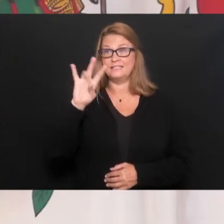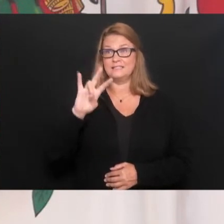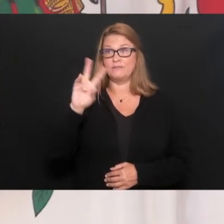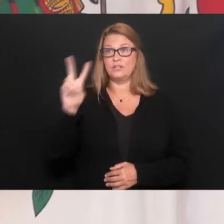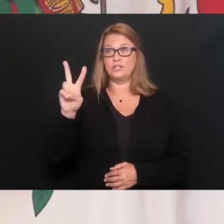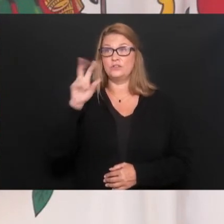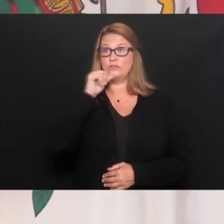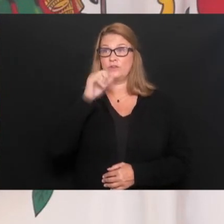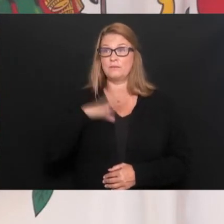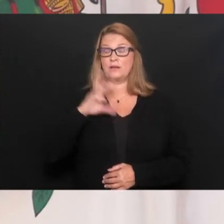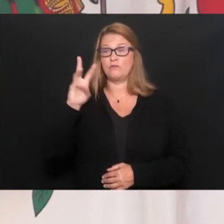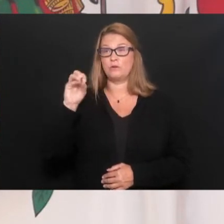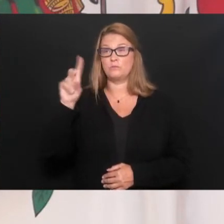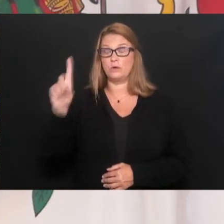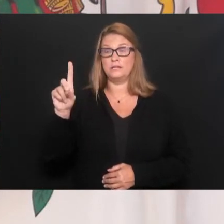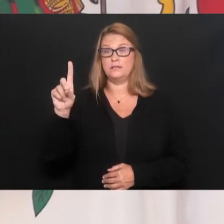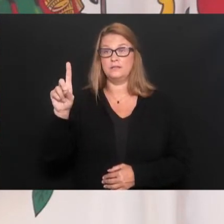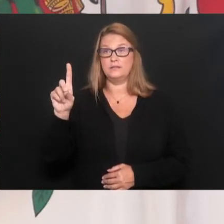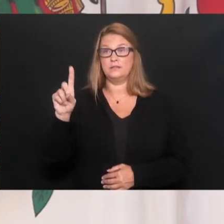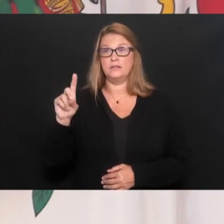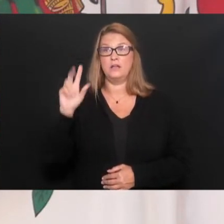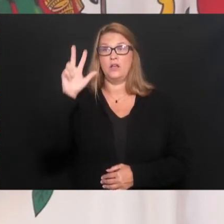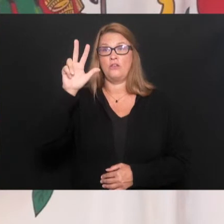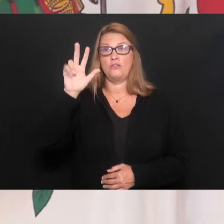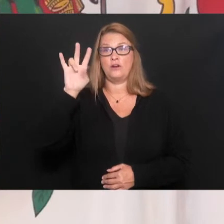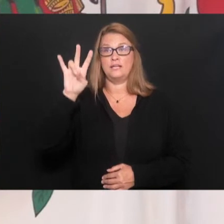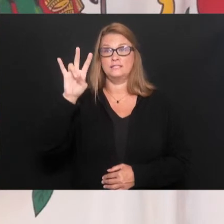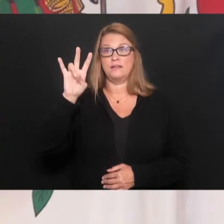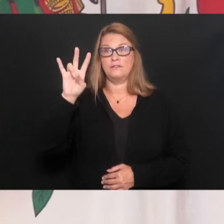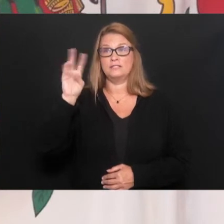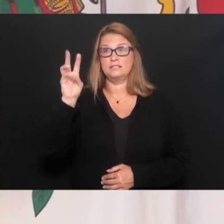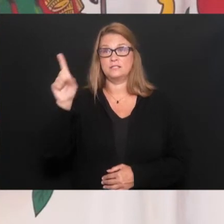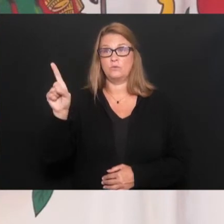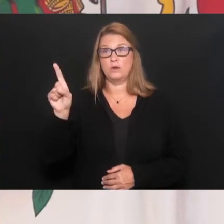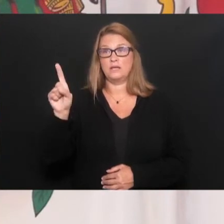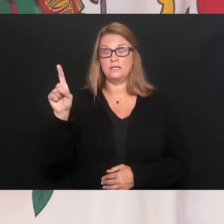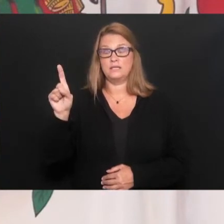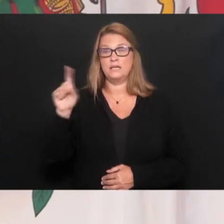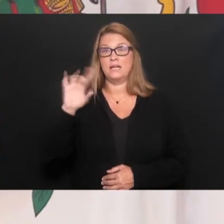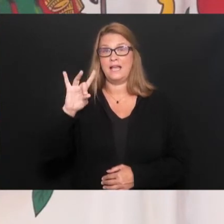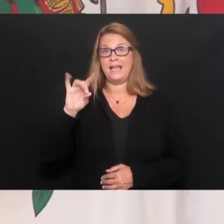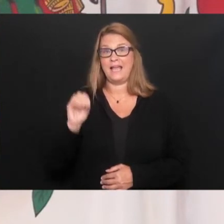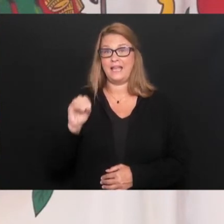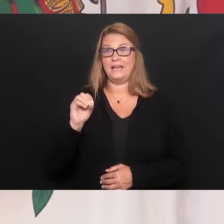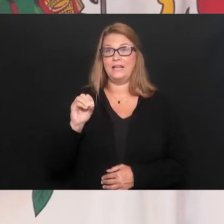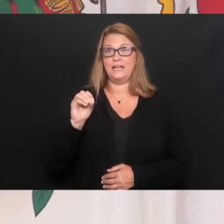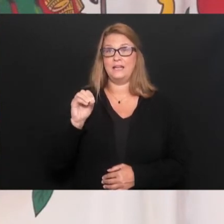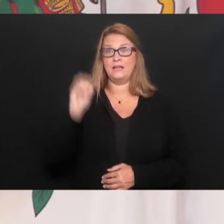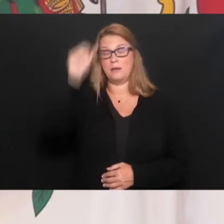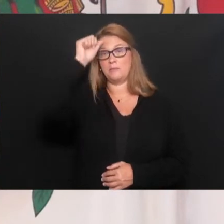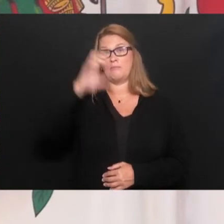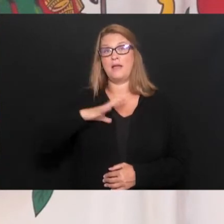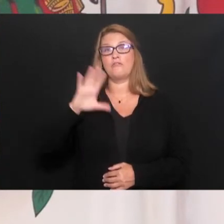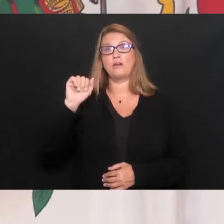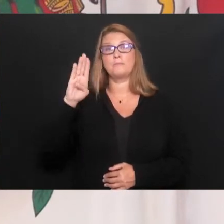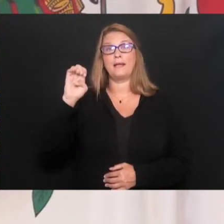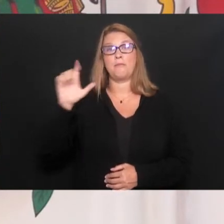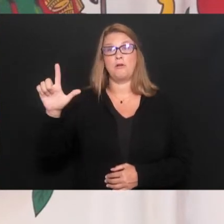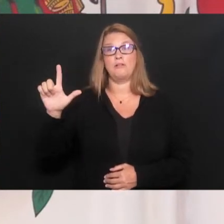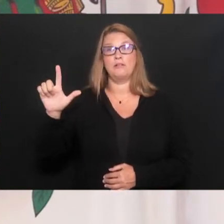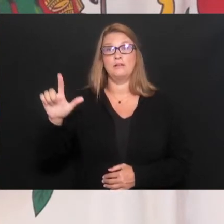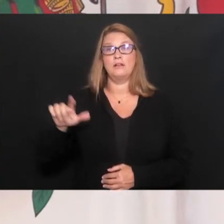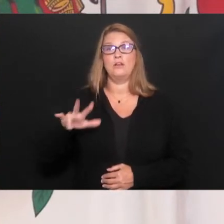72-year-old female from Wood County. The 3,761st death is an 80-year-old male from Cabell County.